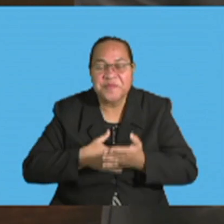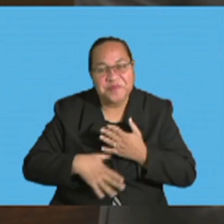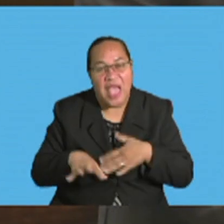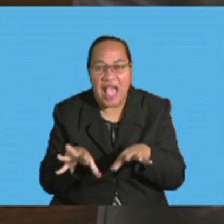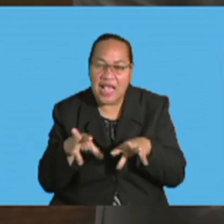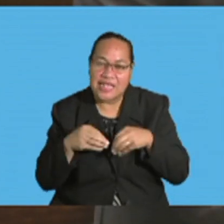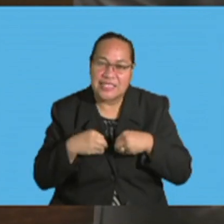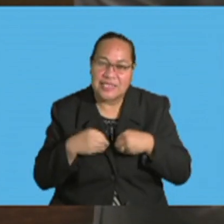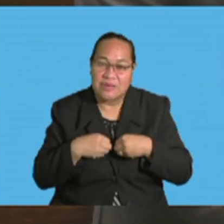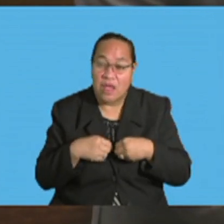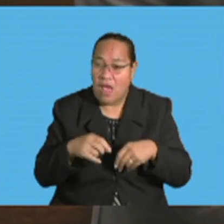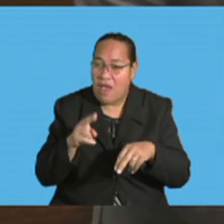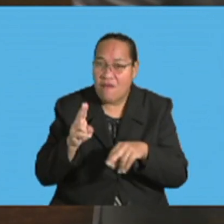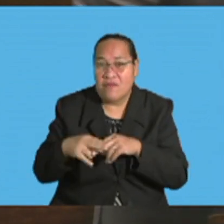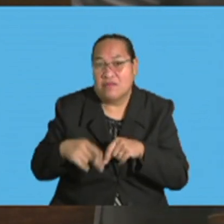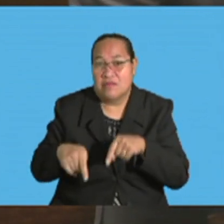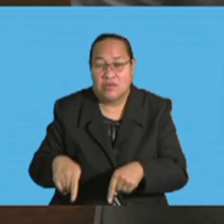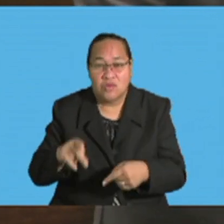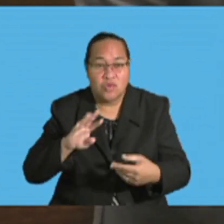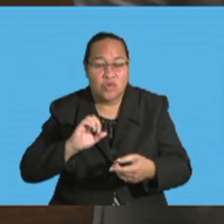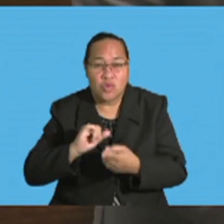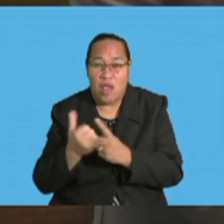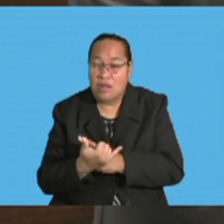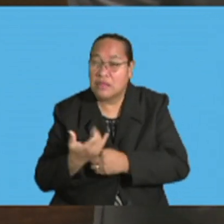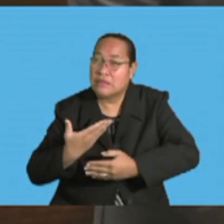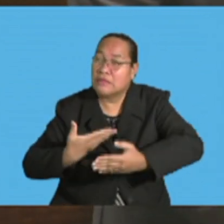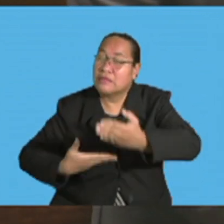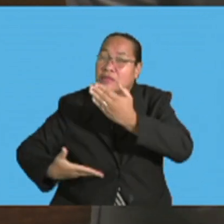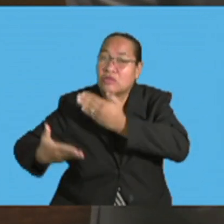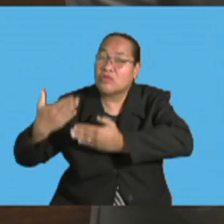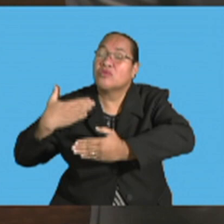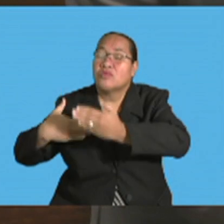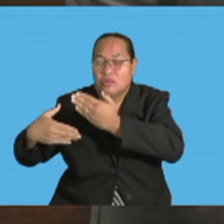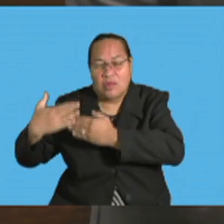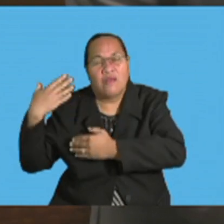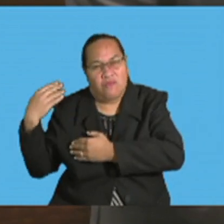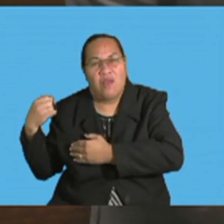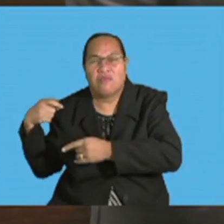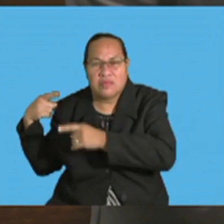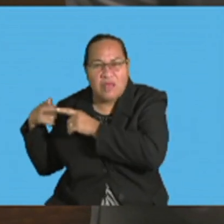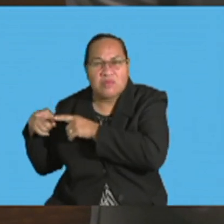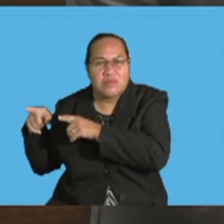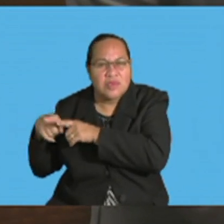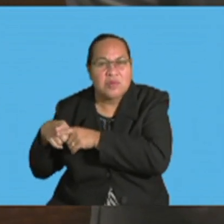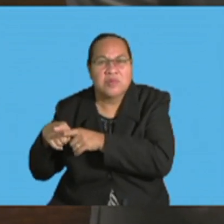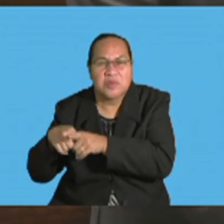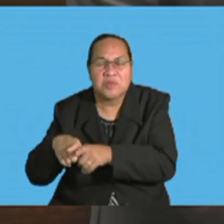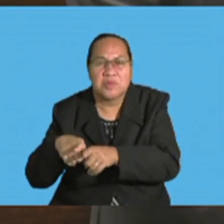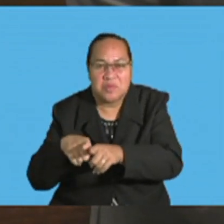of Fijian society that stretches back as far as history records, and that has made accounting for the true